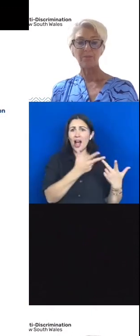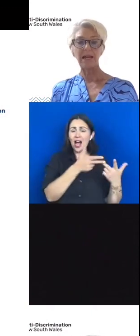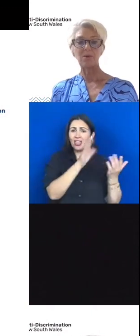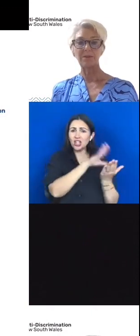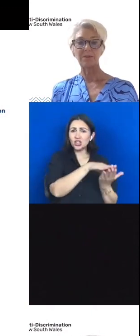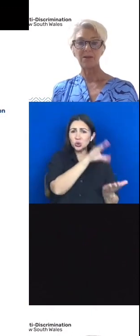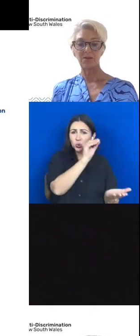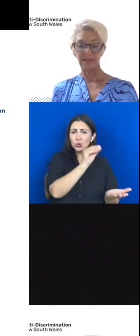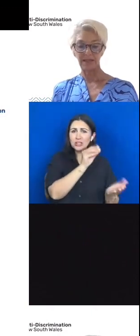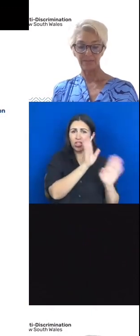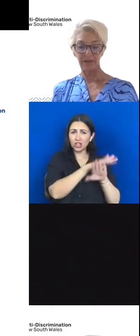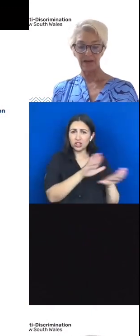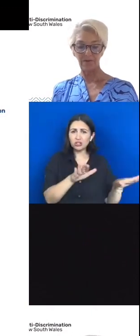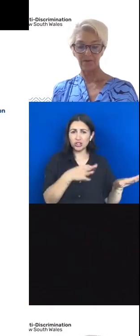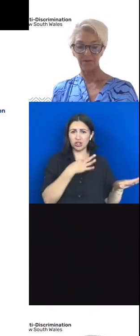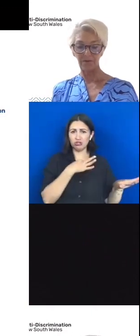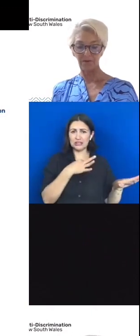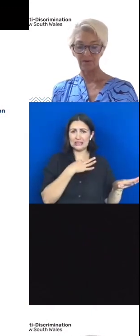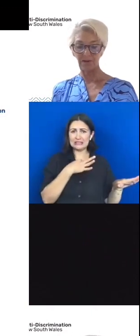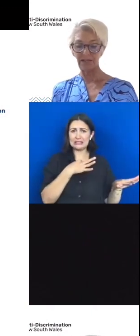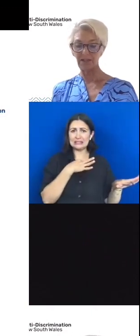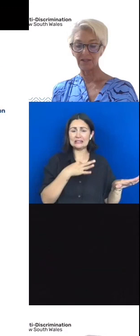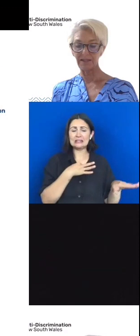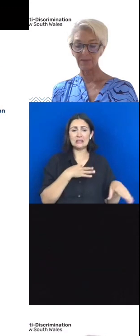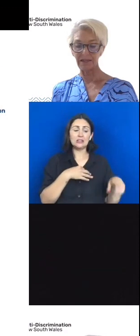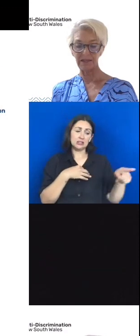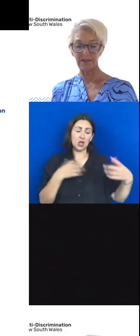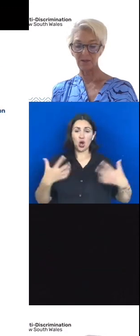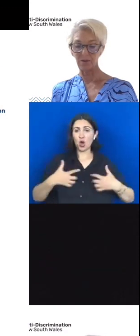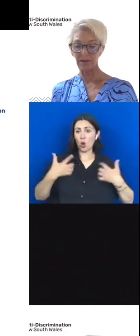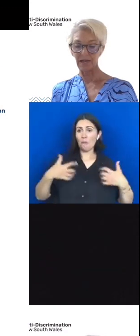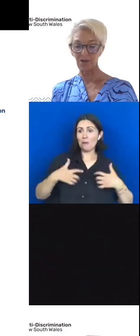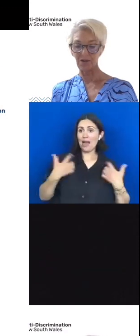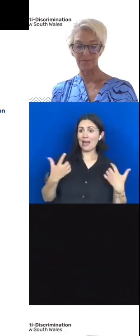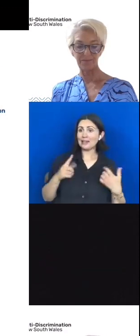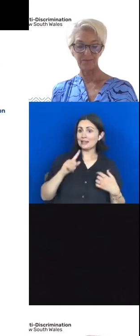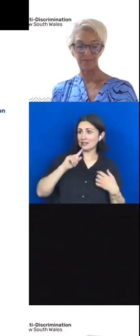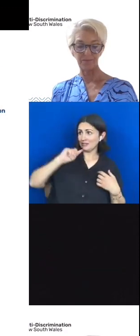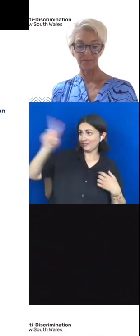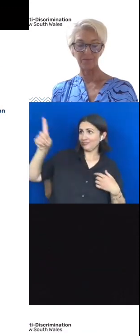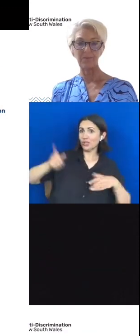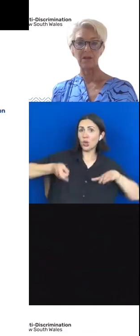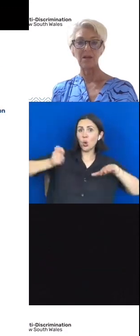A complaint was made on his behalf alleging disability discrimination.